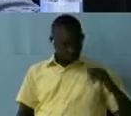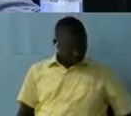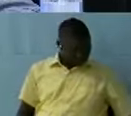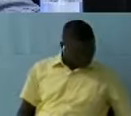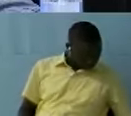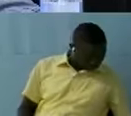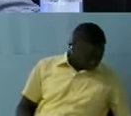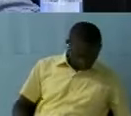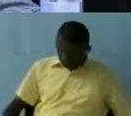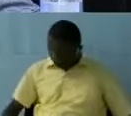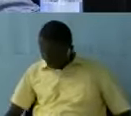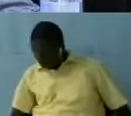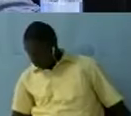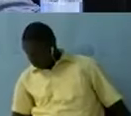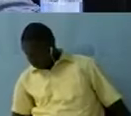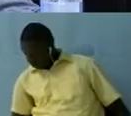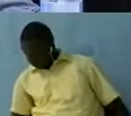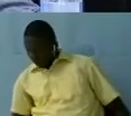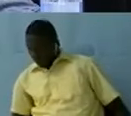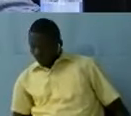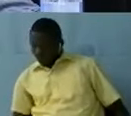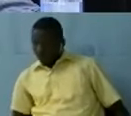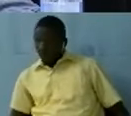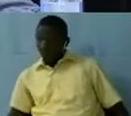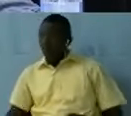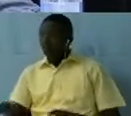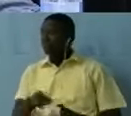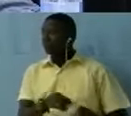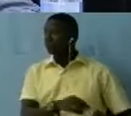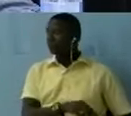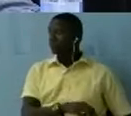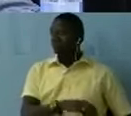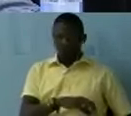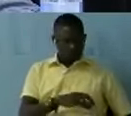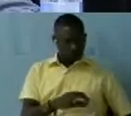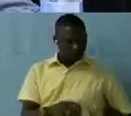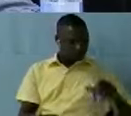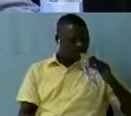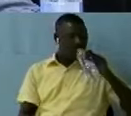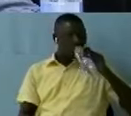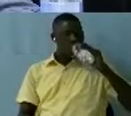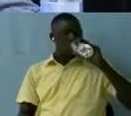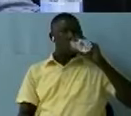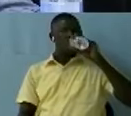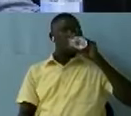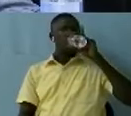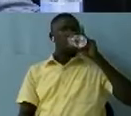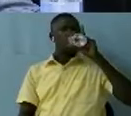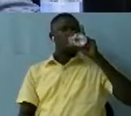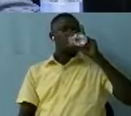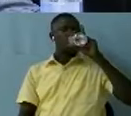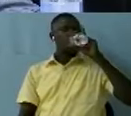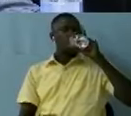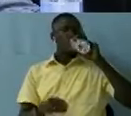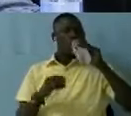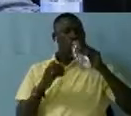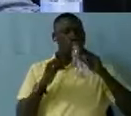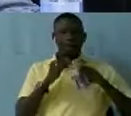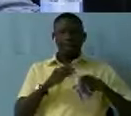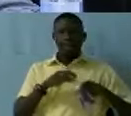ndun abetenten nola. Sorry. Yeah, no, you were consulting if we are ready. Yes, we are ready. Is the witness